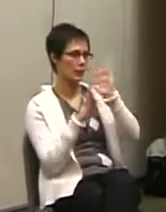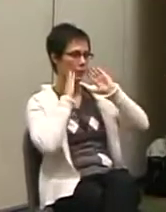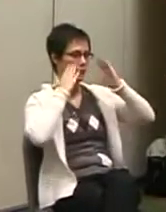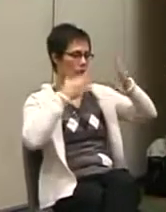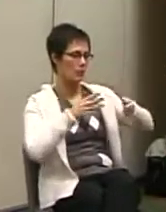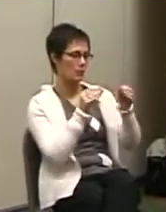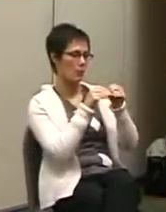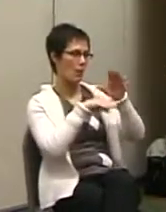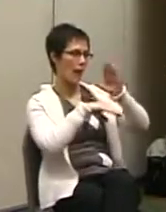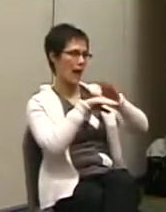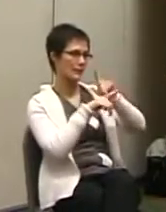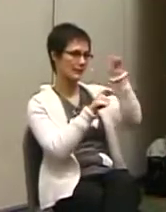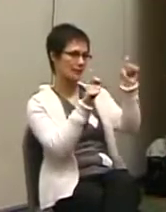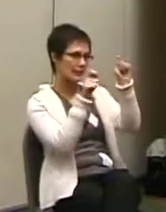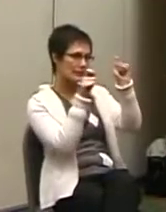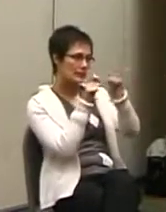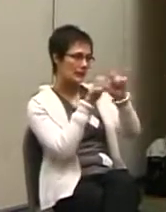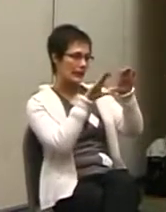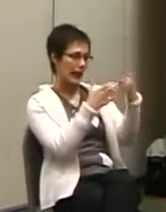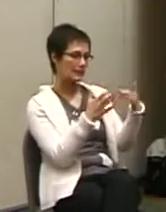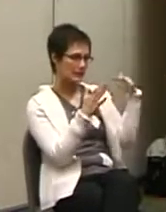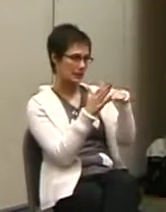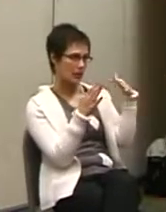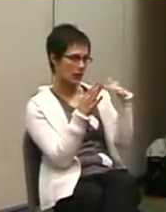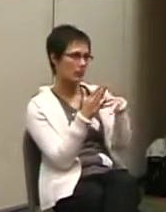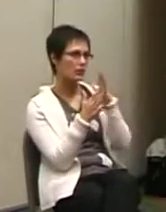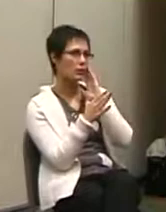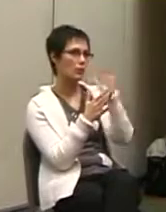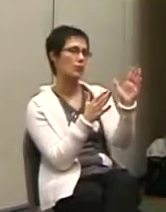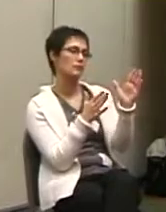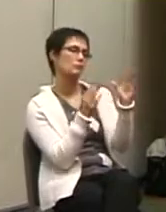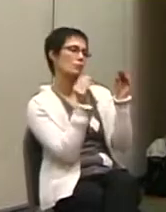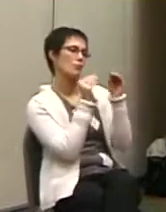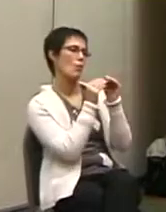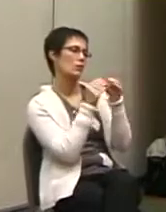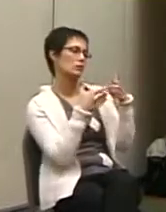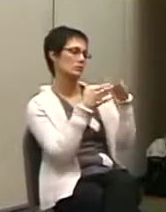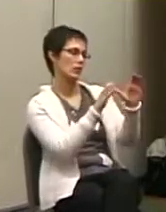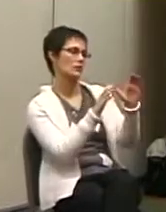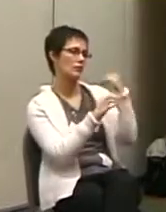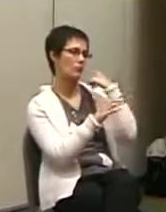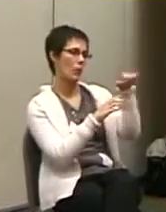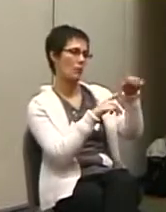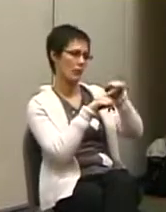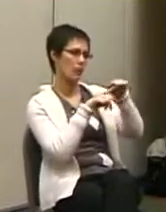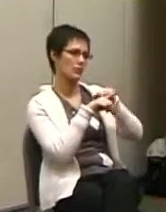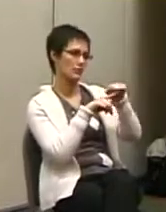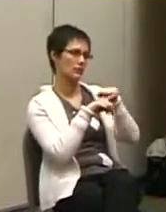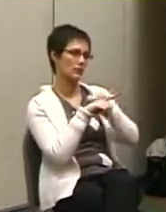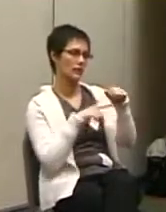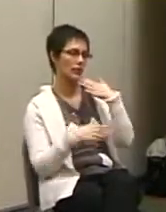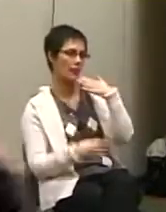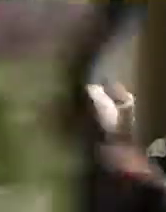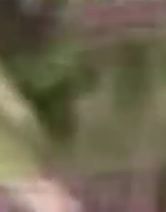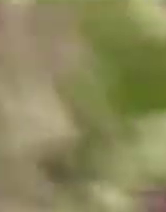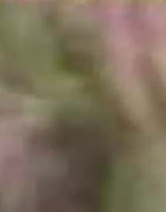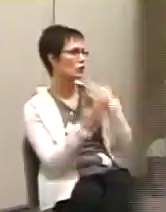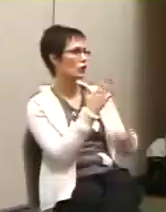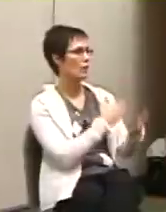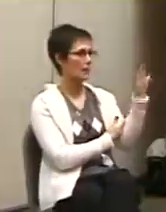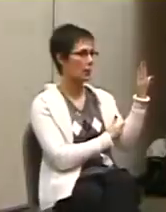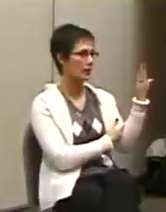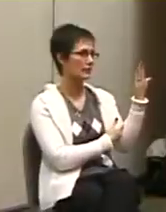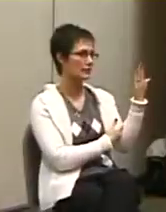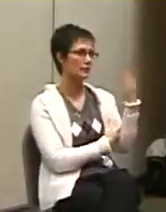case studies, and I think that's going to give everybody a chance to do a little more practice. Thank you. Good morning.